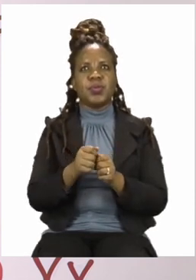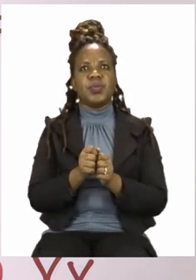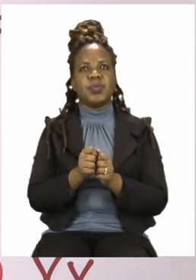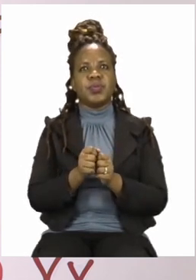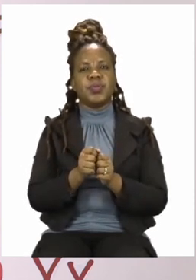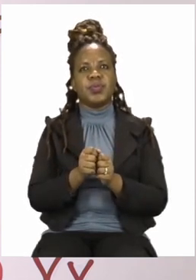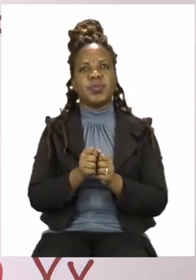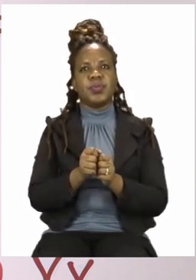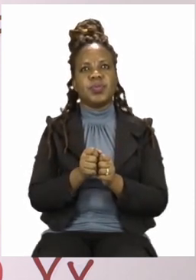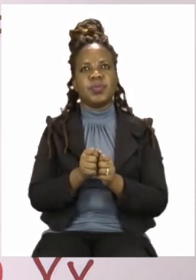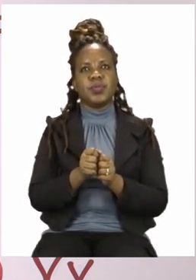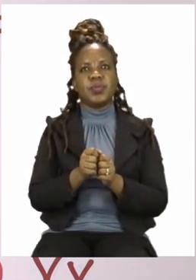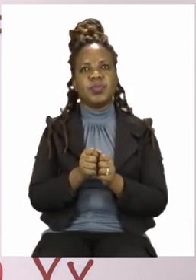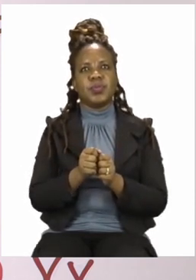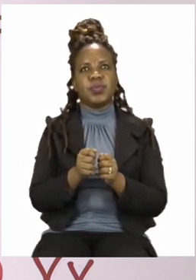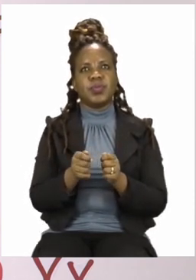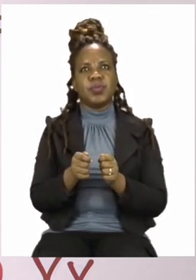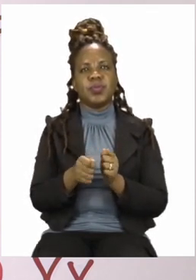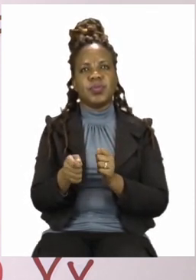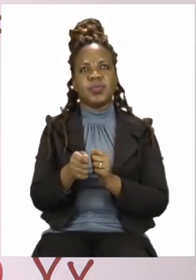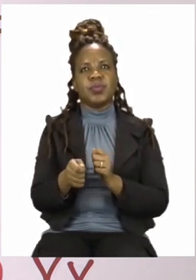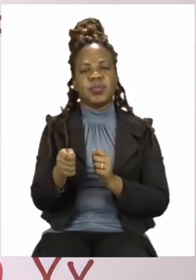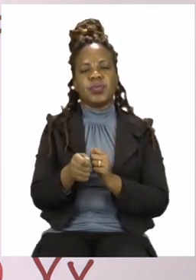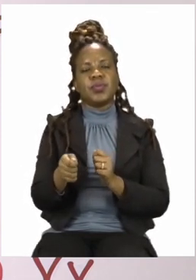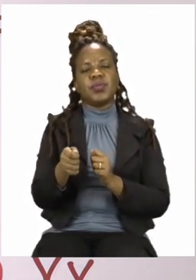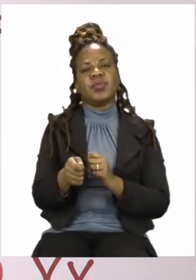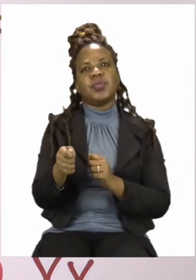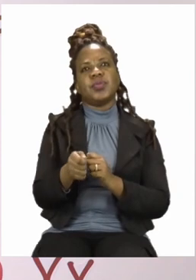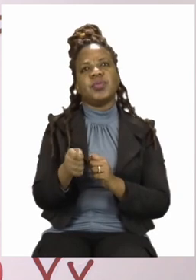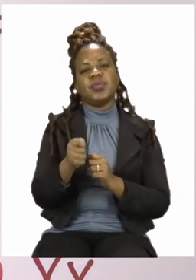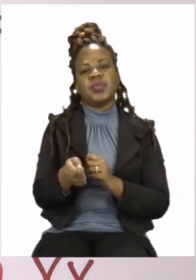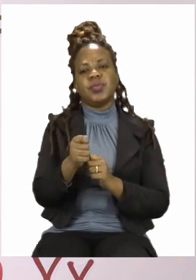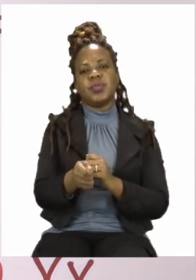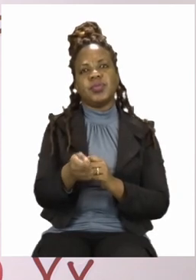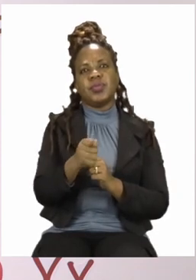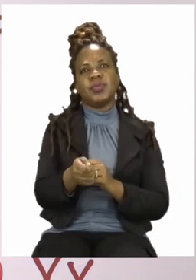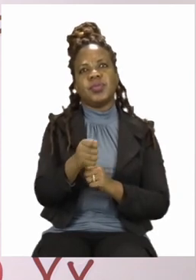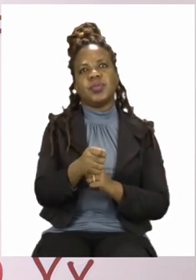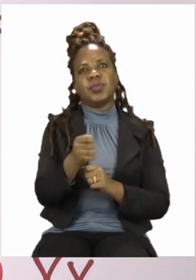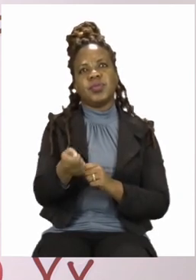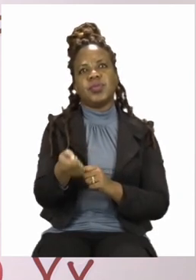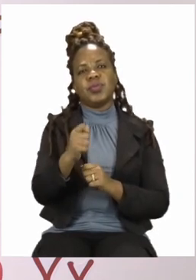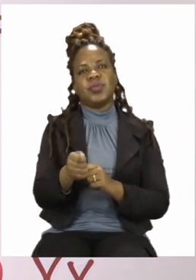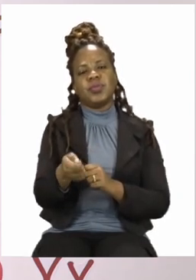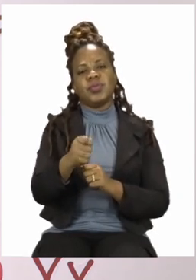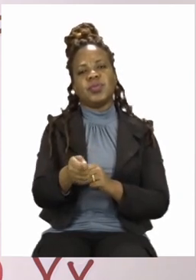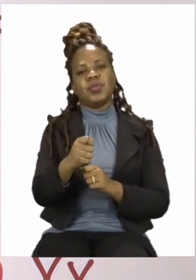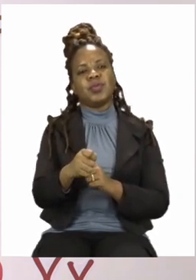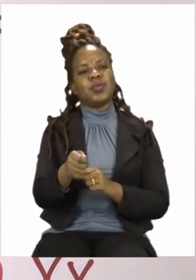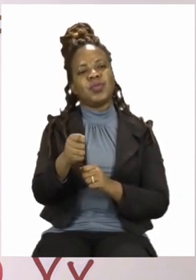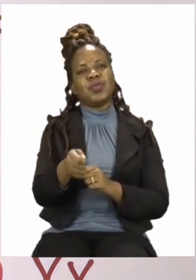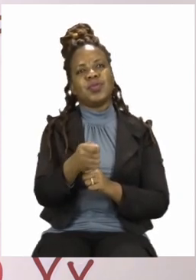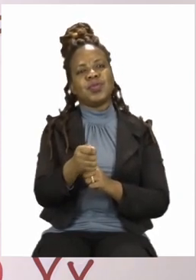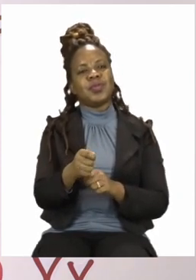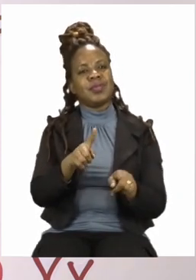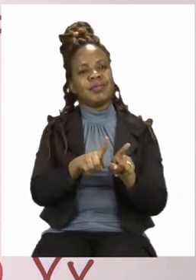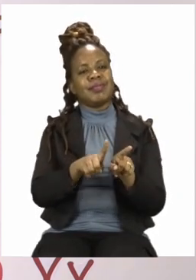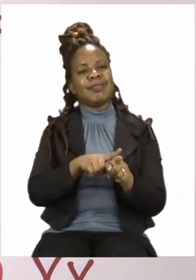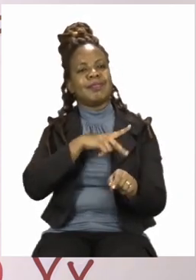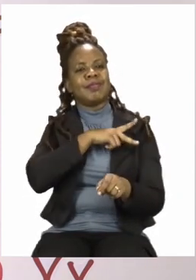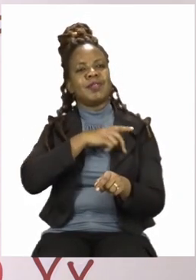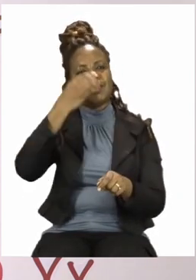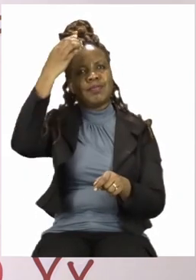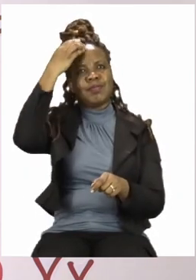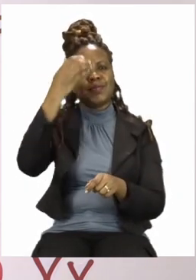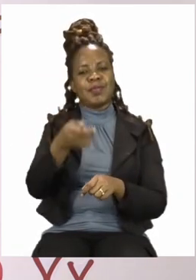So we're going to take our pan and we're going to flip our eggs. Are you ready? Like professionals. One, two, three,